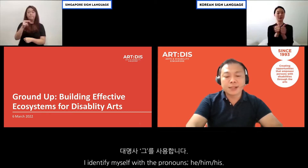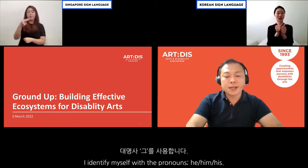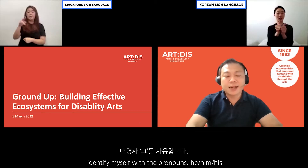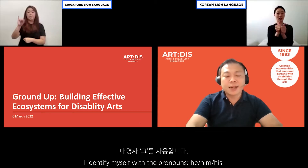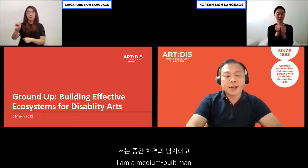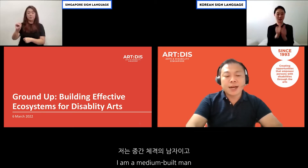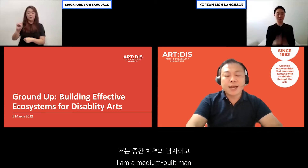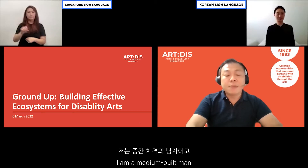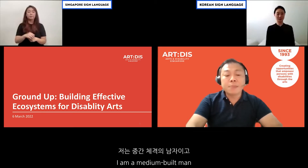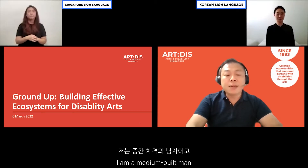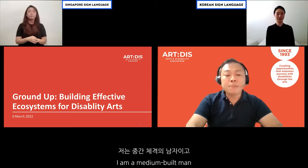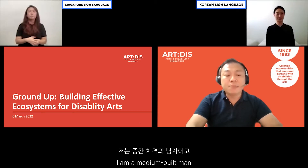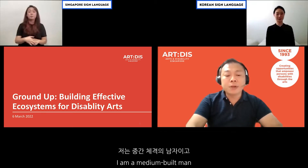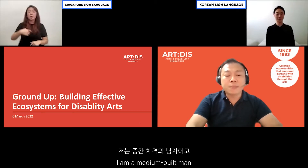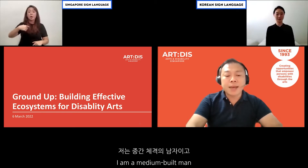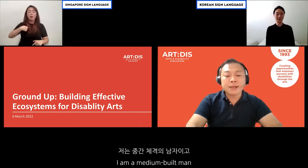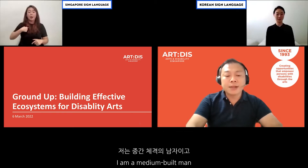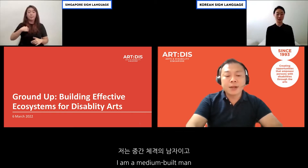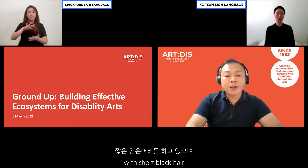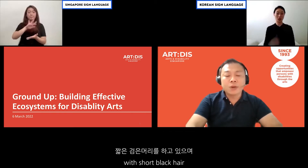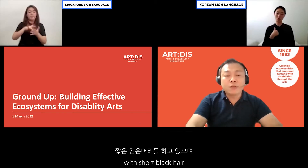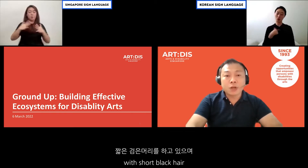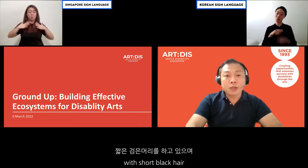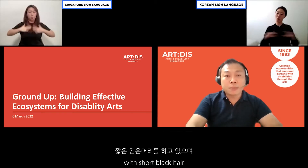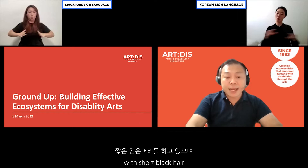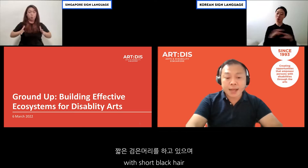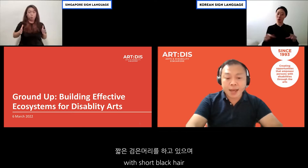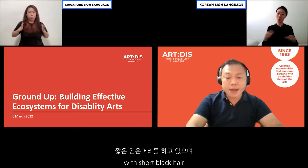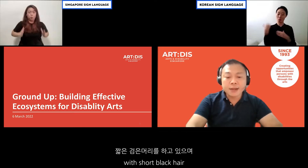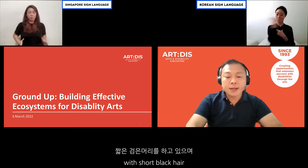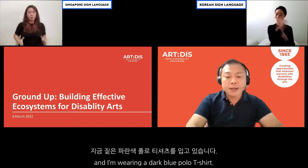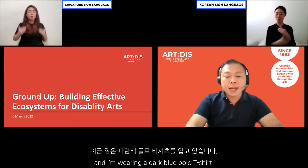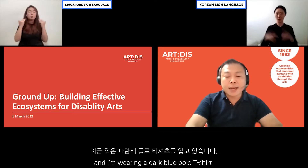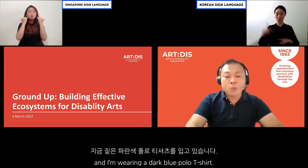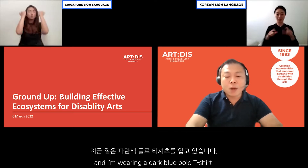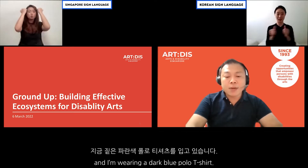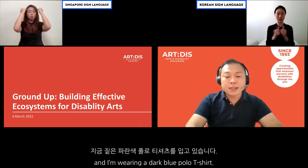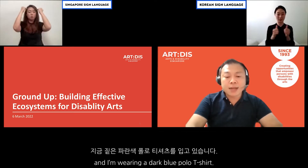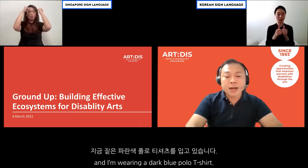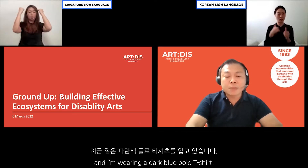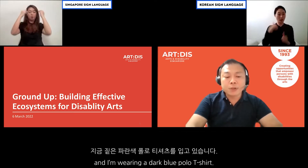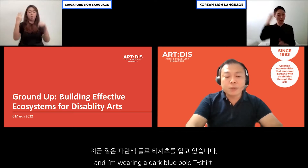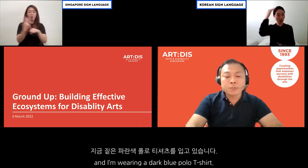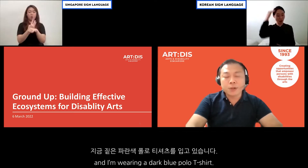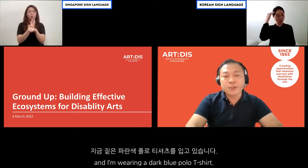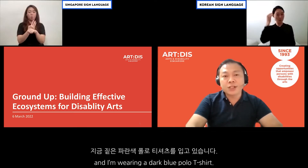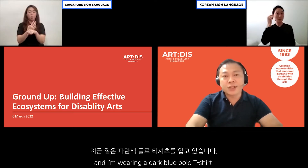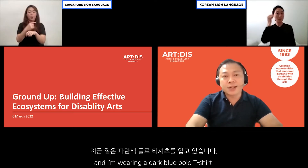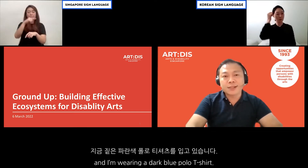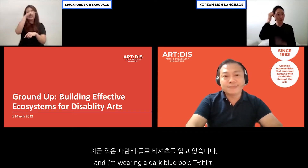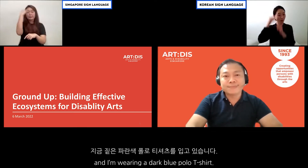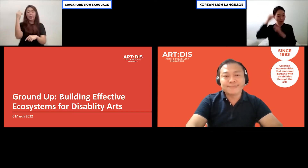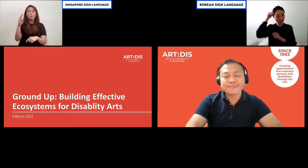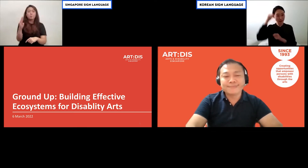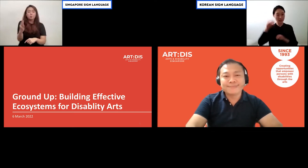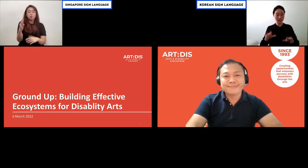his. I am a medium built man with short black hair and I'm wearing a dark blue polo